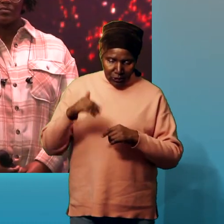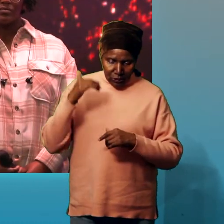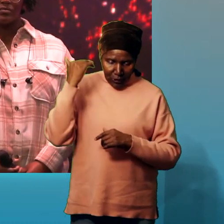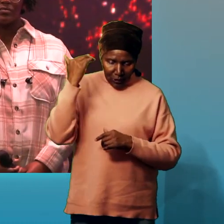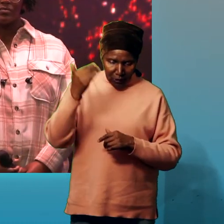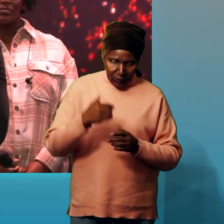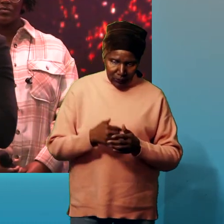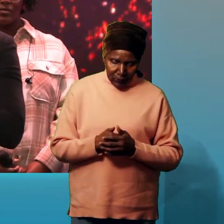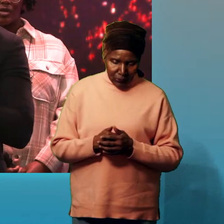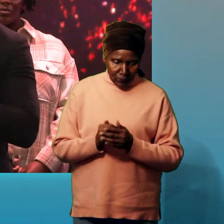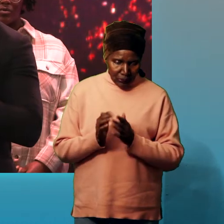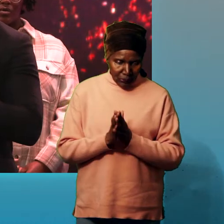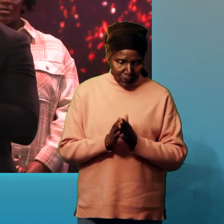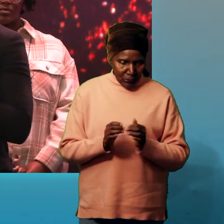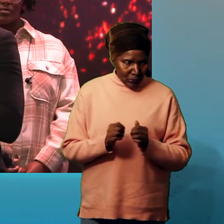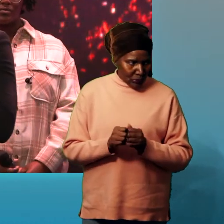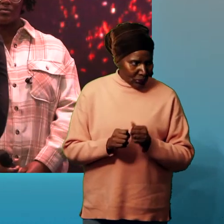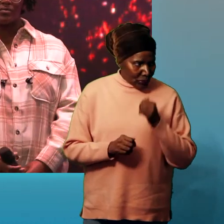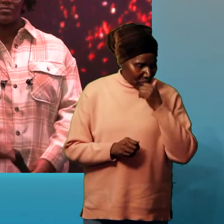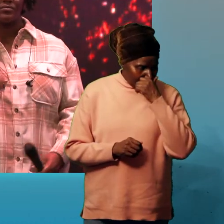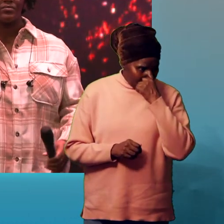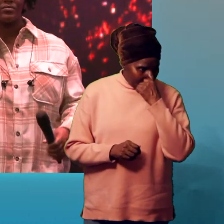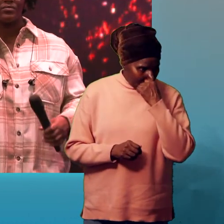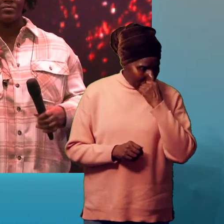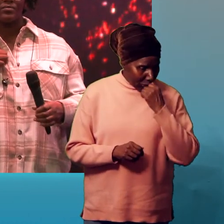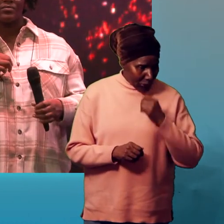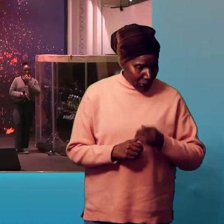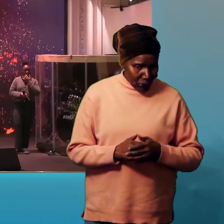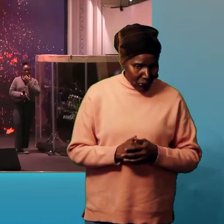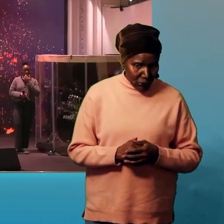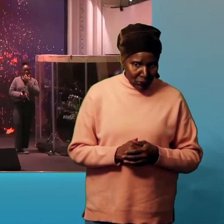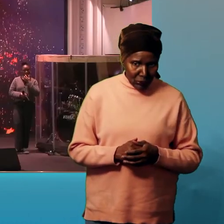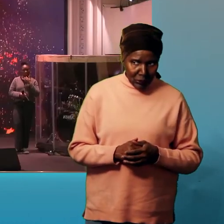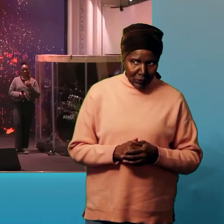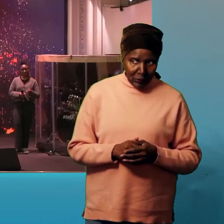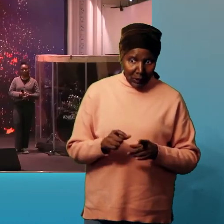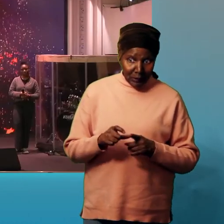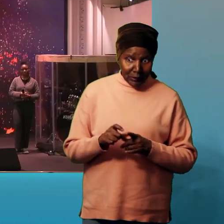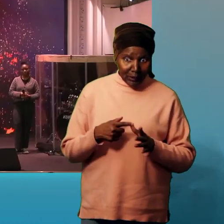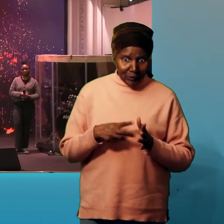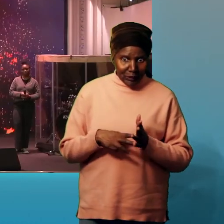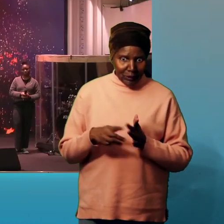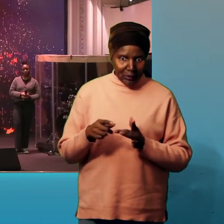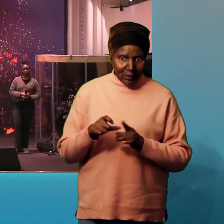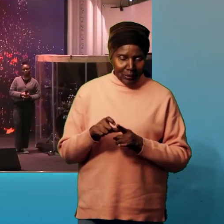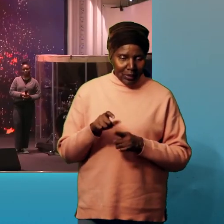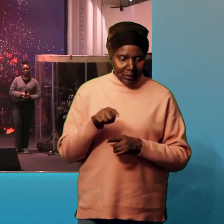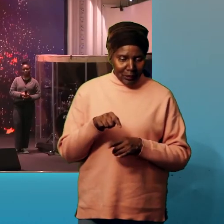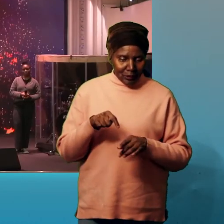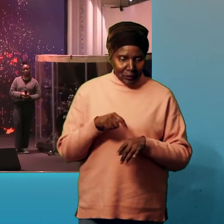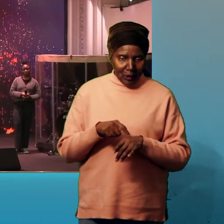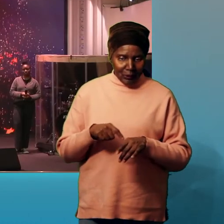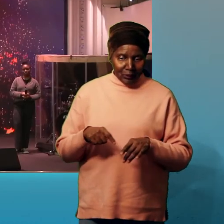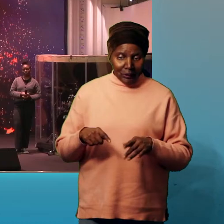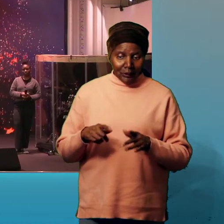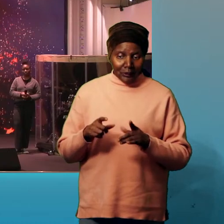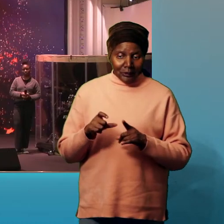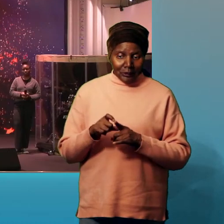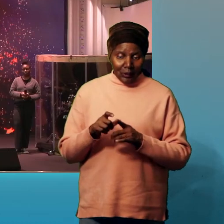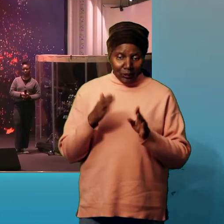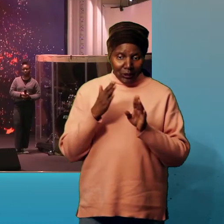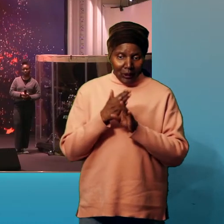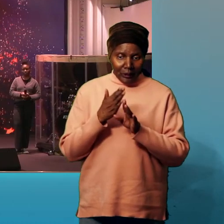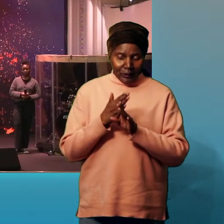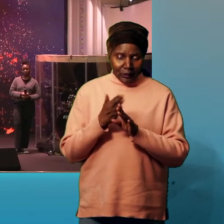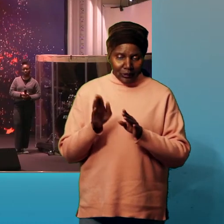High. Amen. And that's actually, David's actually on the run, I'm sure we know, in that portion of Scripture. But even in the